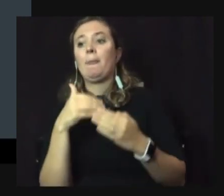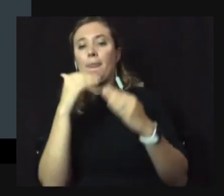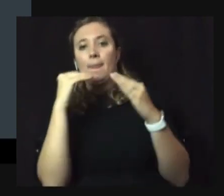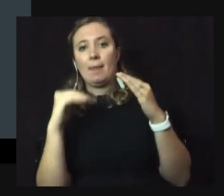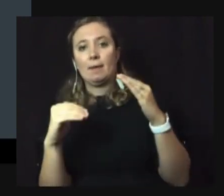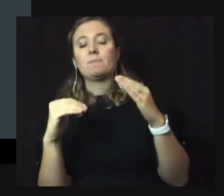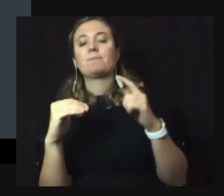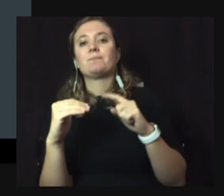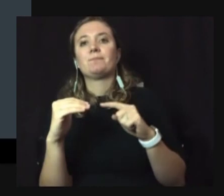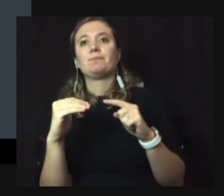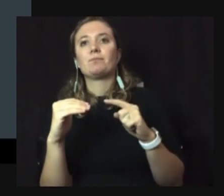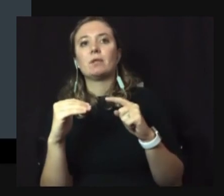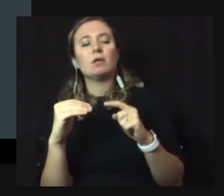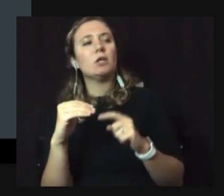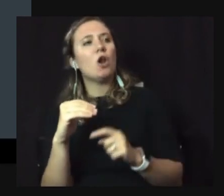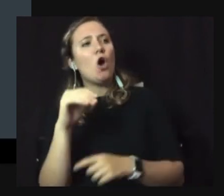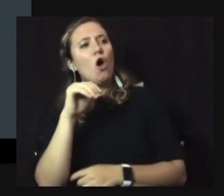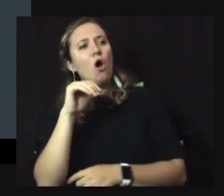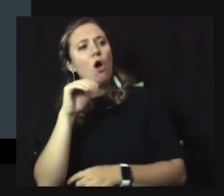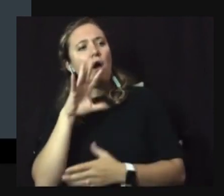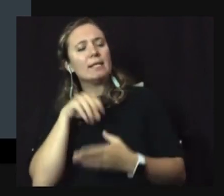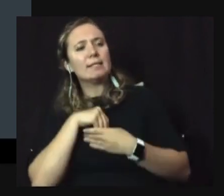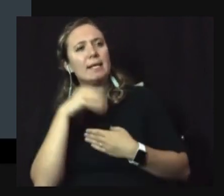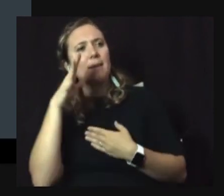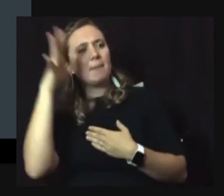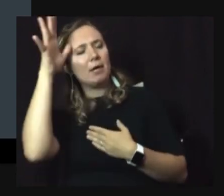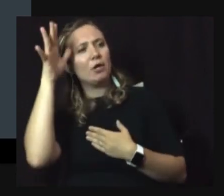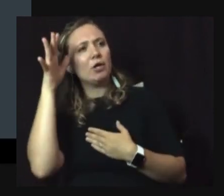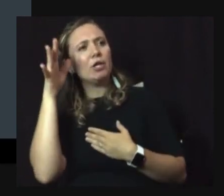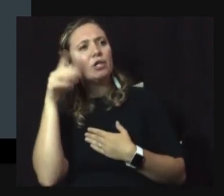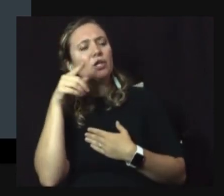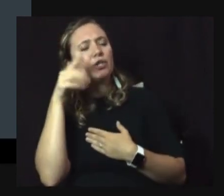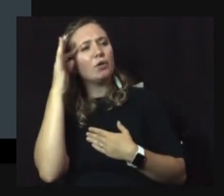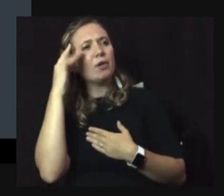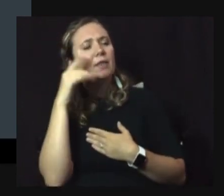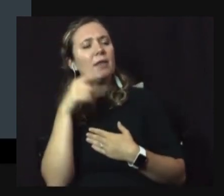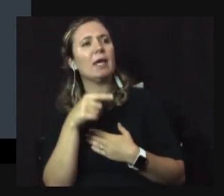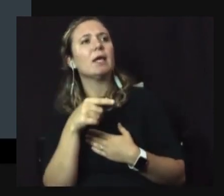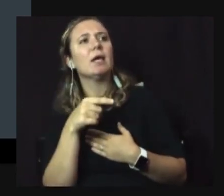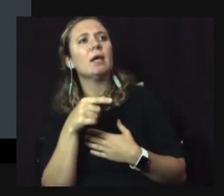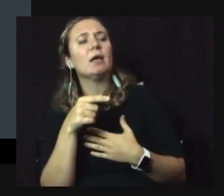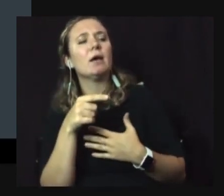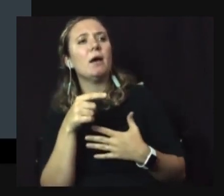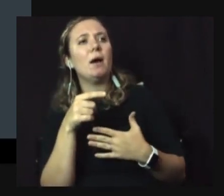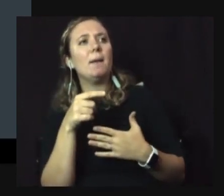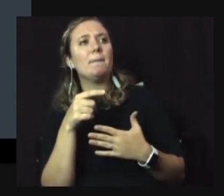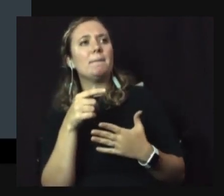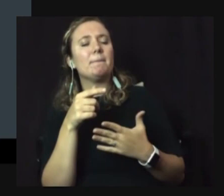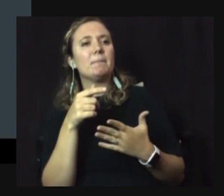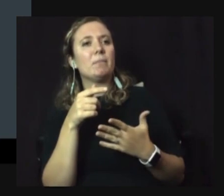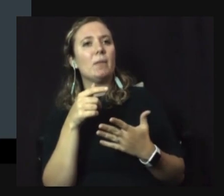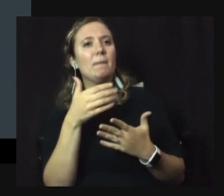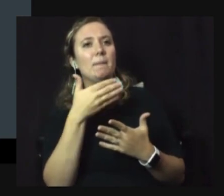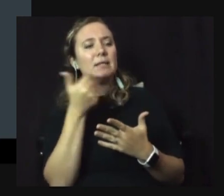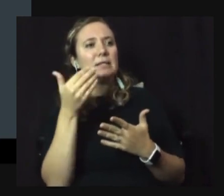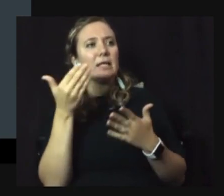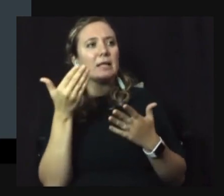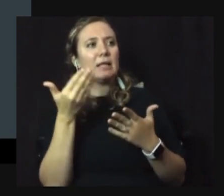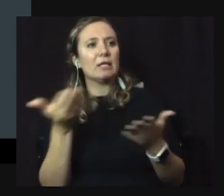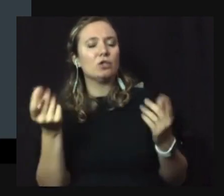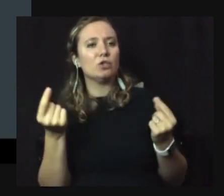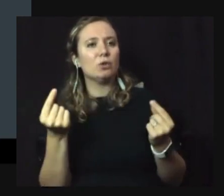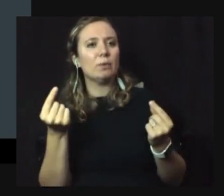As an autistic parent, do you think that the main priority is to understand how we can best self-regulate and take breaks to be able